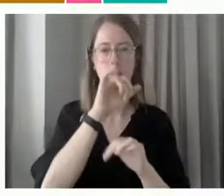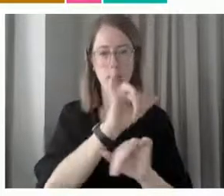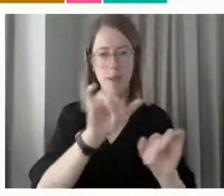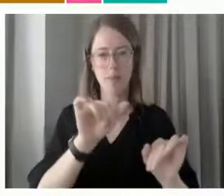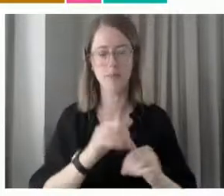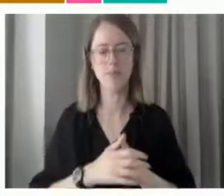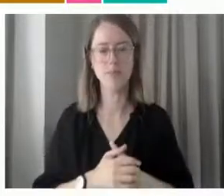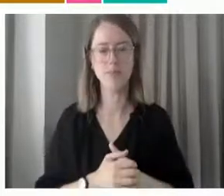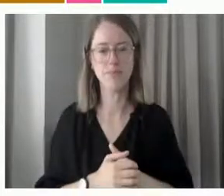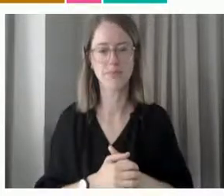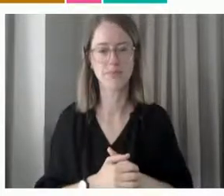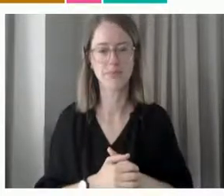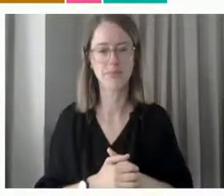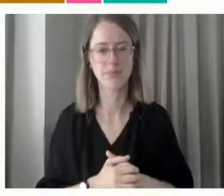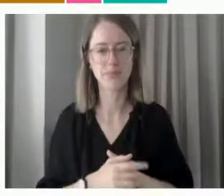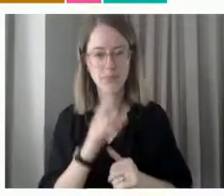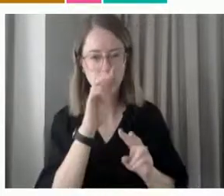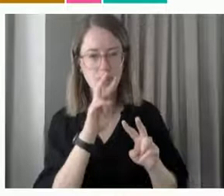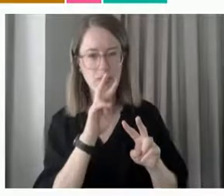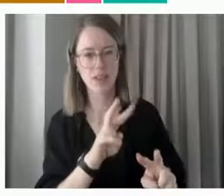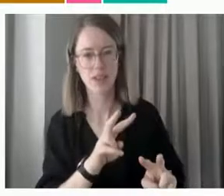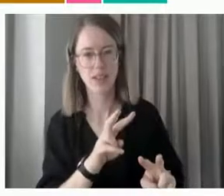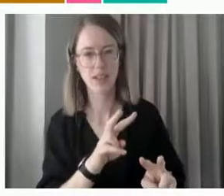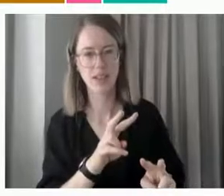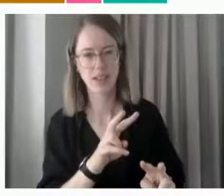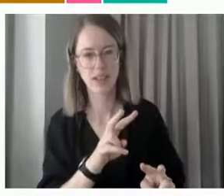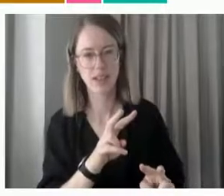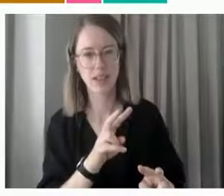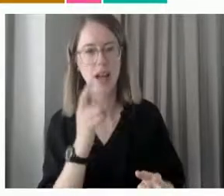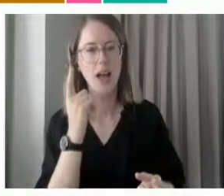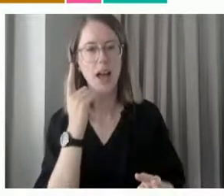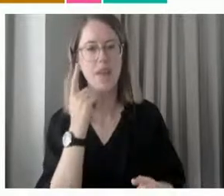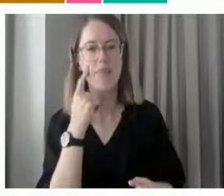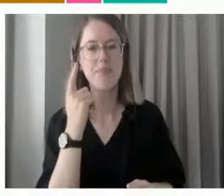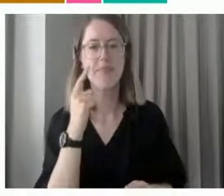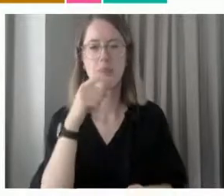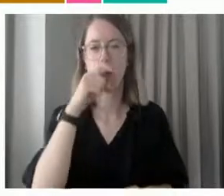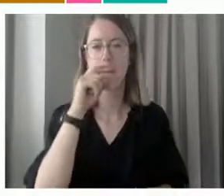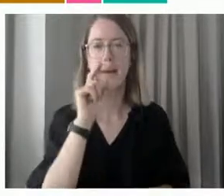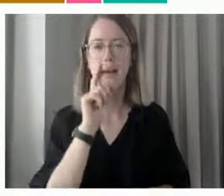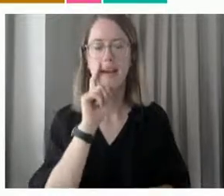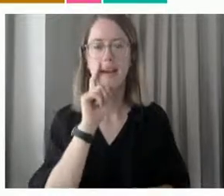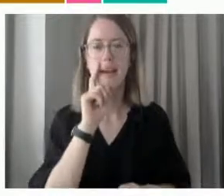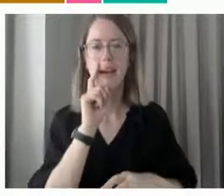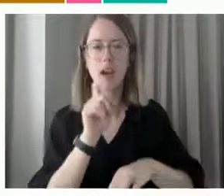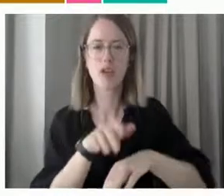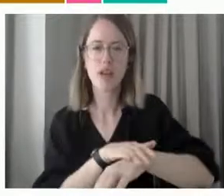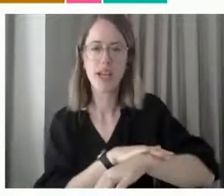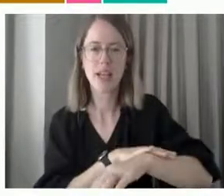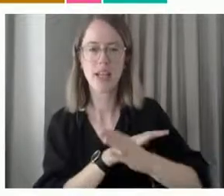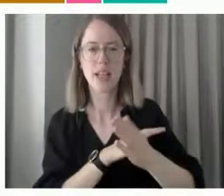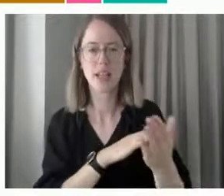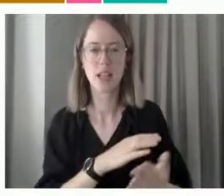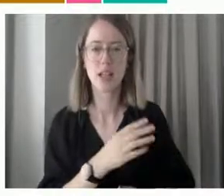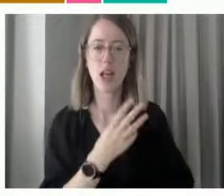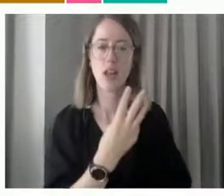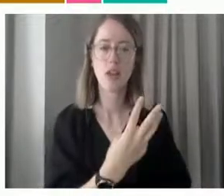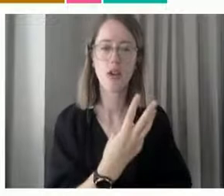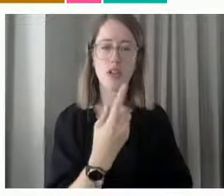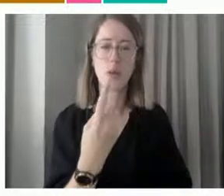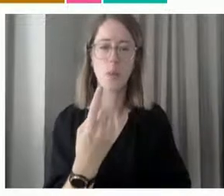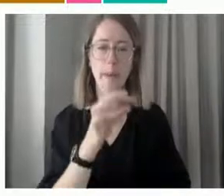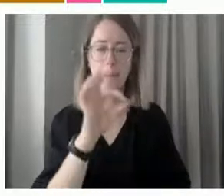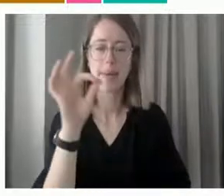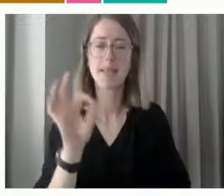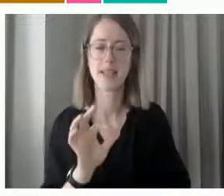see that if you look at the pink and the green to the right-hand side here, it's 31%